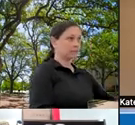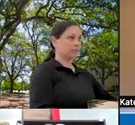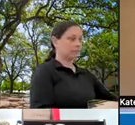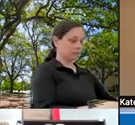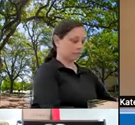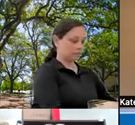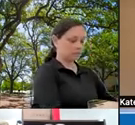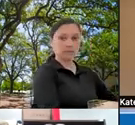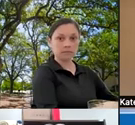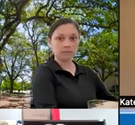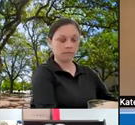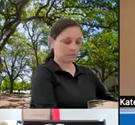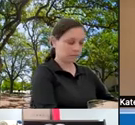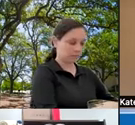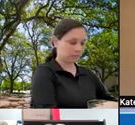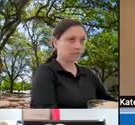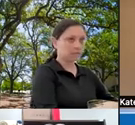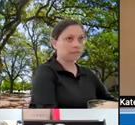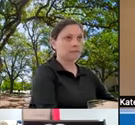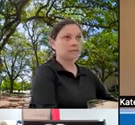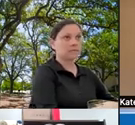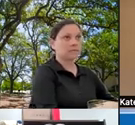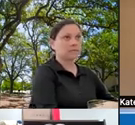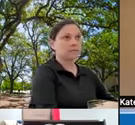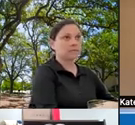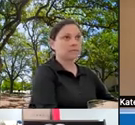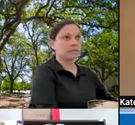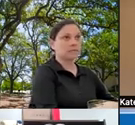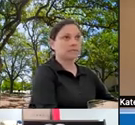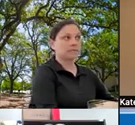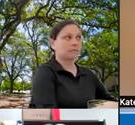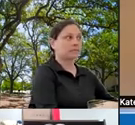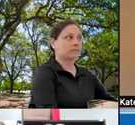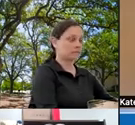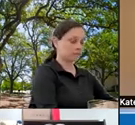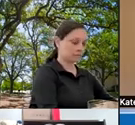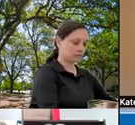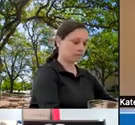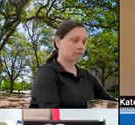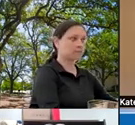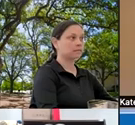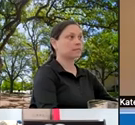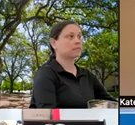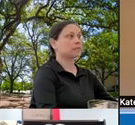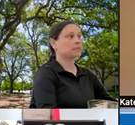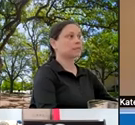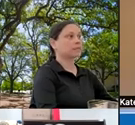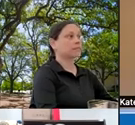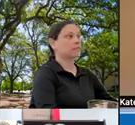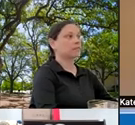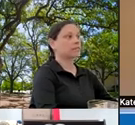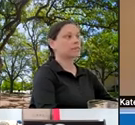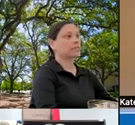208 participants is a very small group of people,